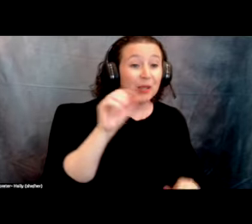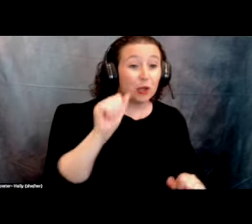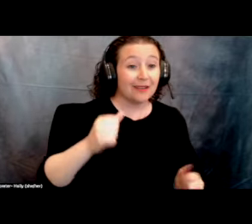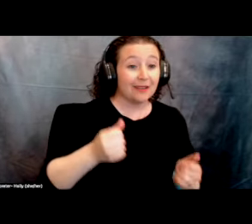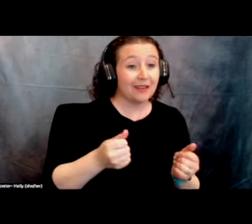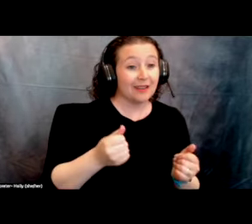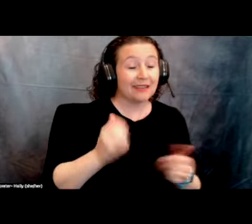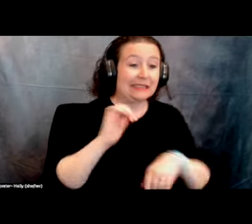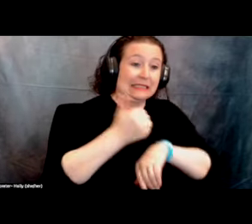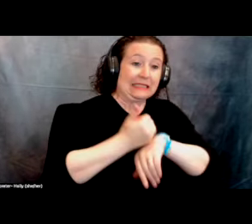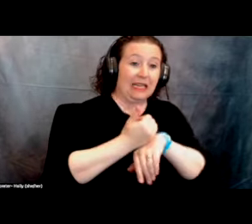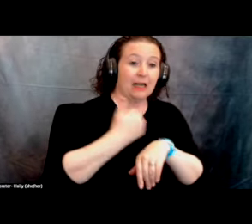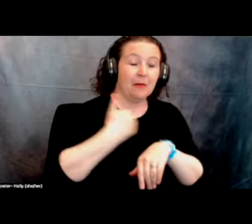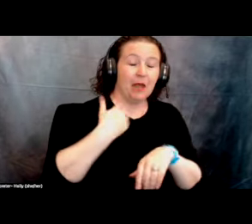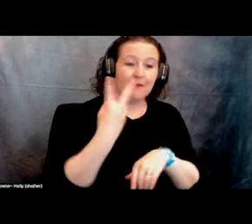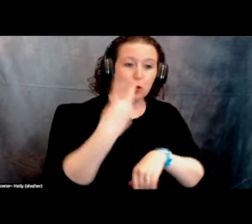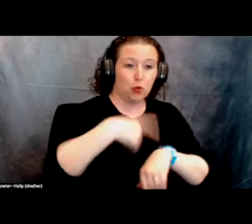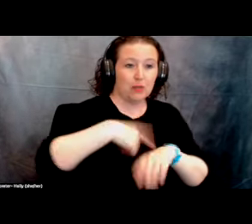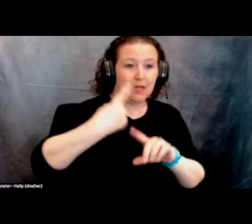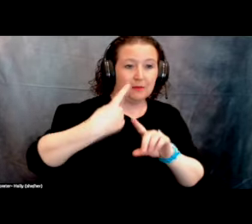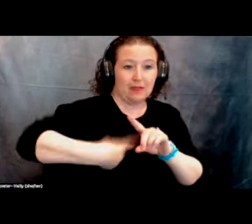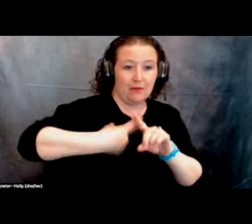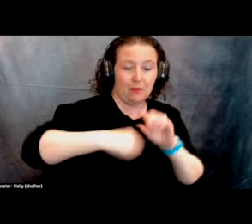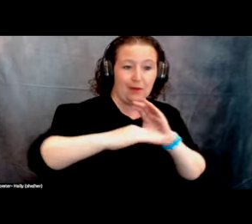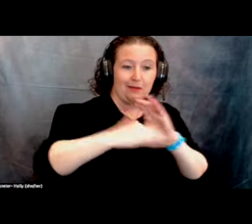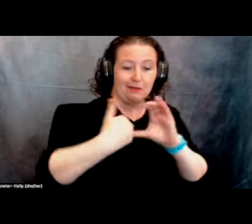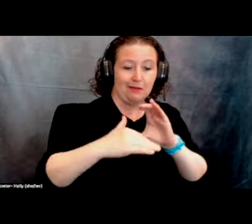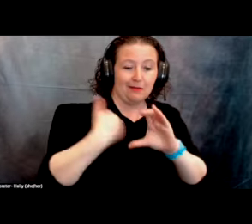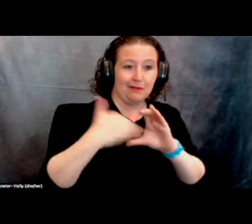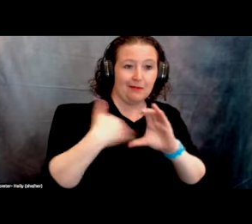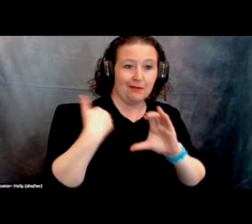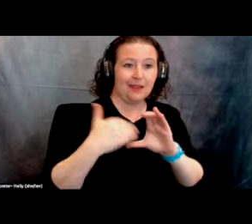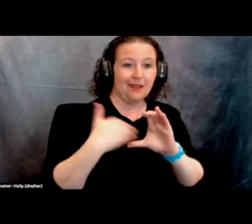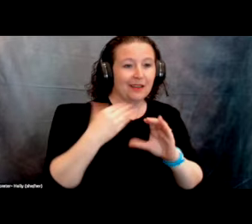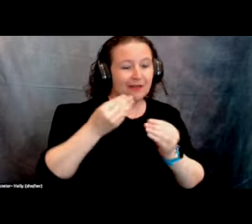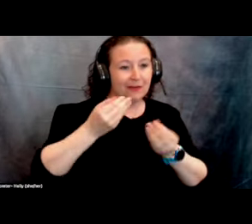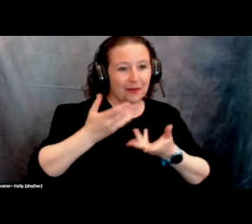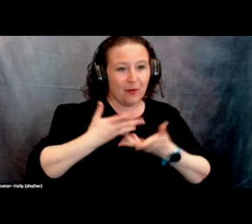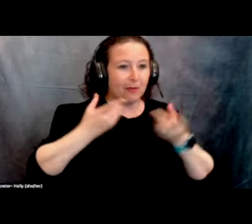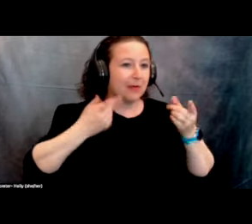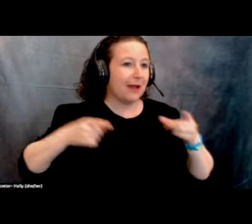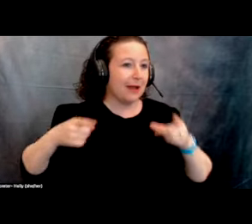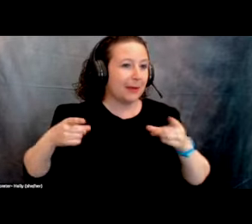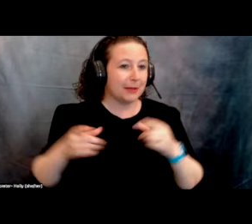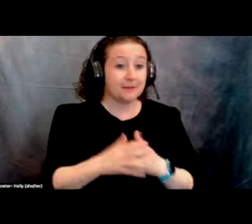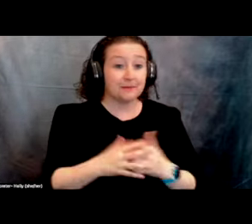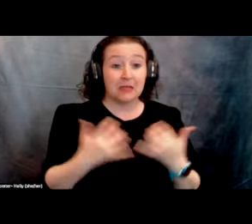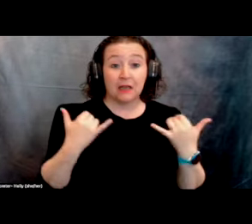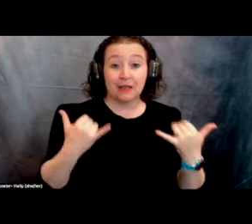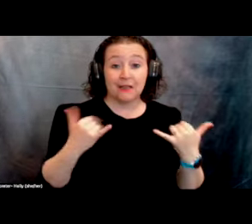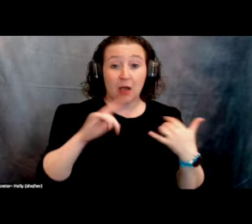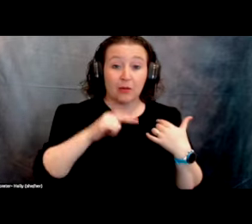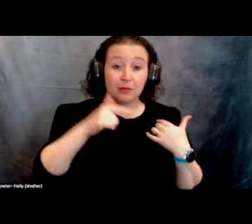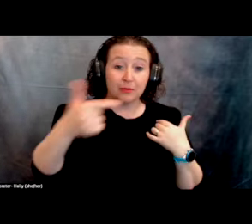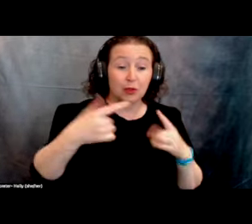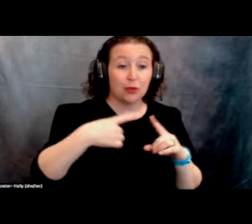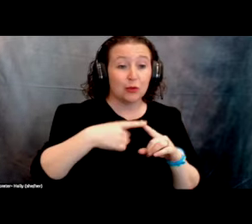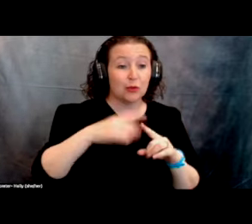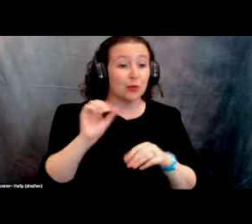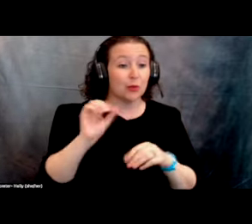newsletter and another way of finding out what's going on. So I want to turn the platform over to my